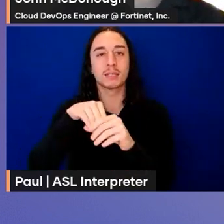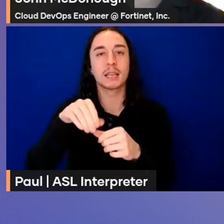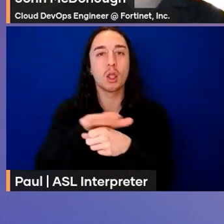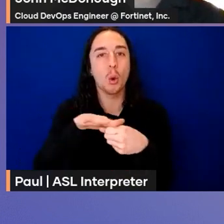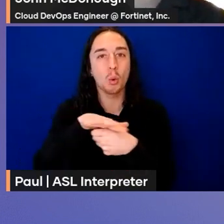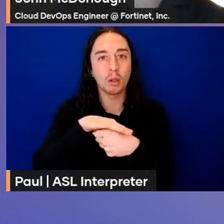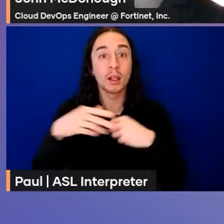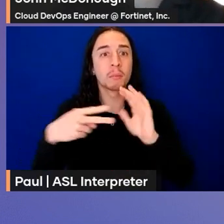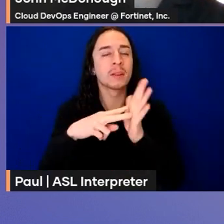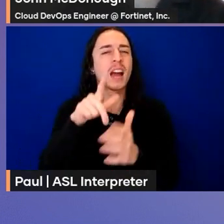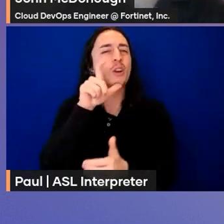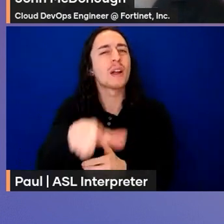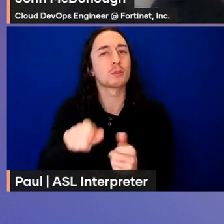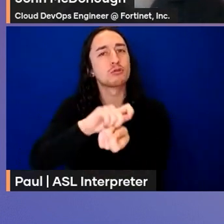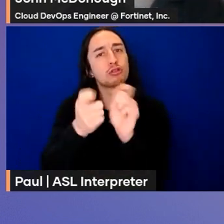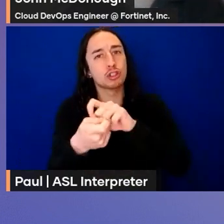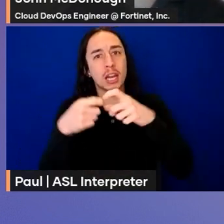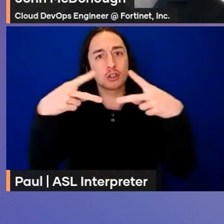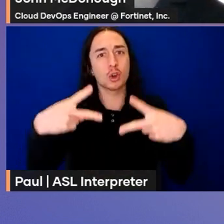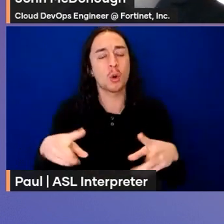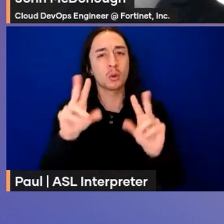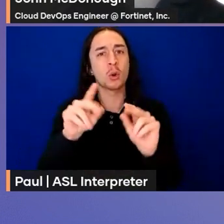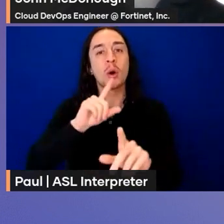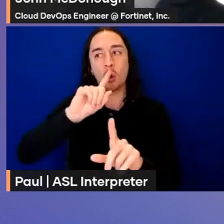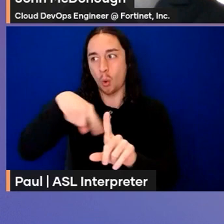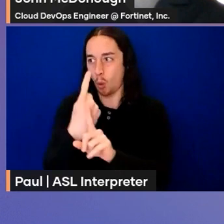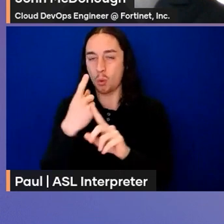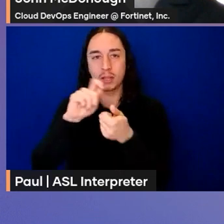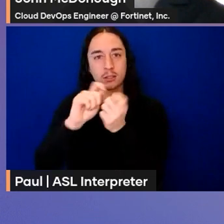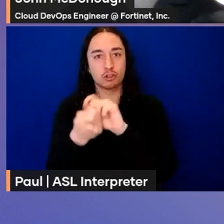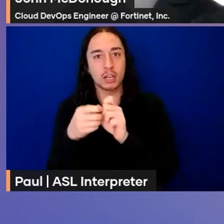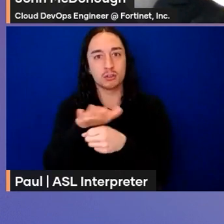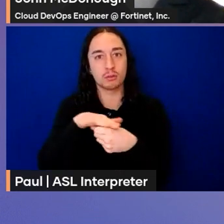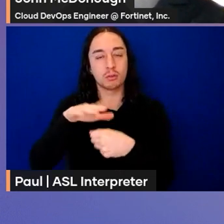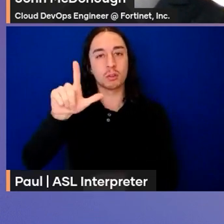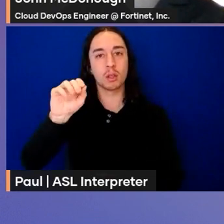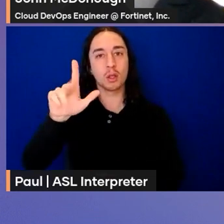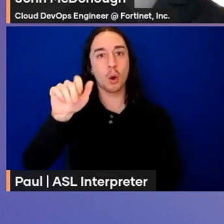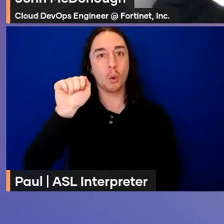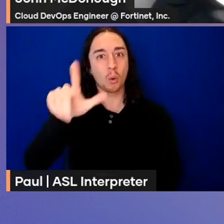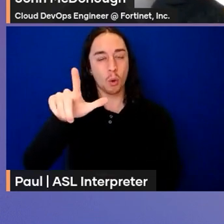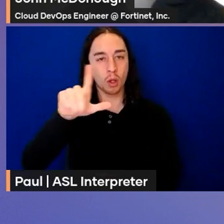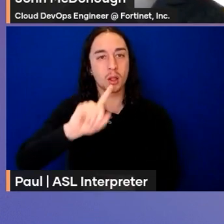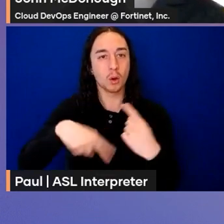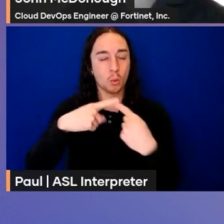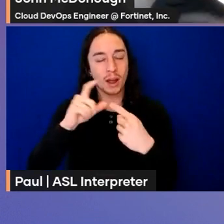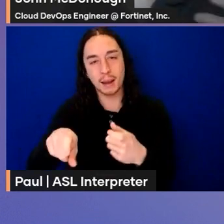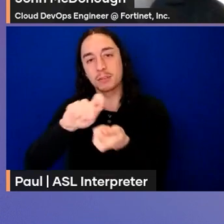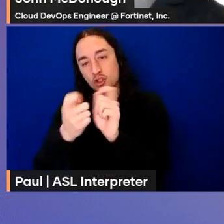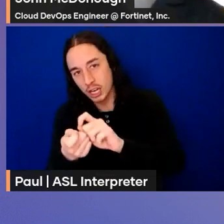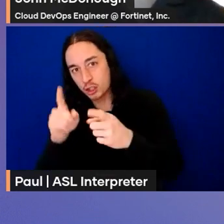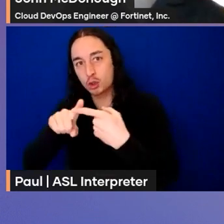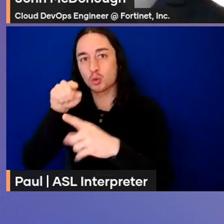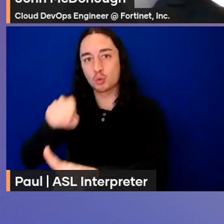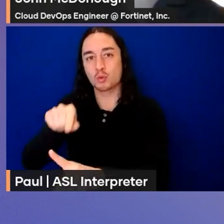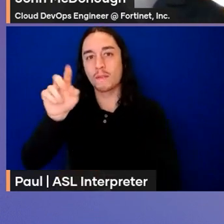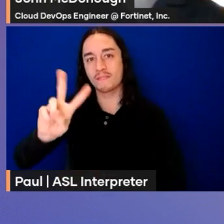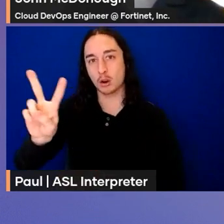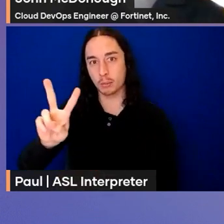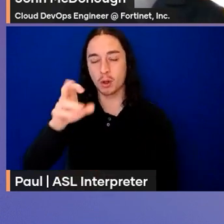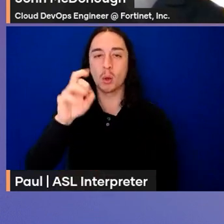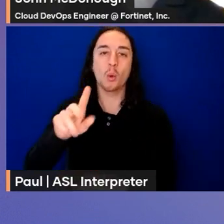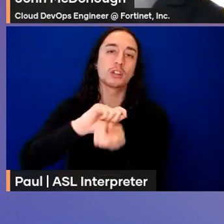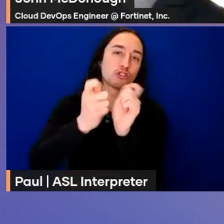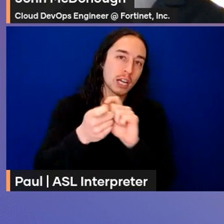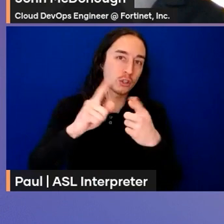code. I just have to change my locals when I need a change to the variables or a change to what I'm creating, the